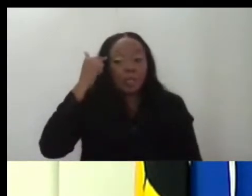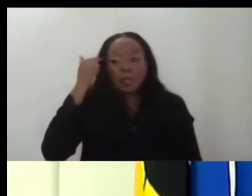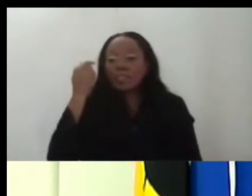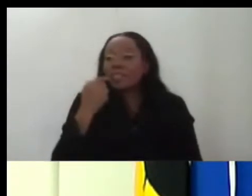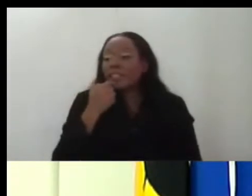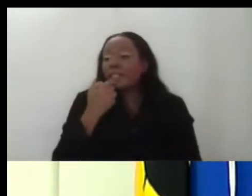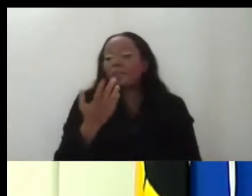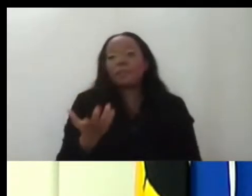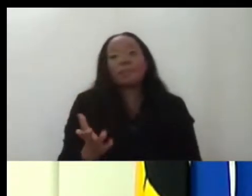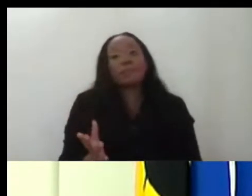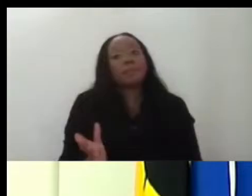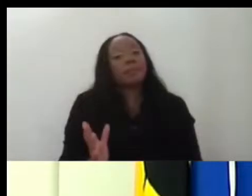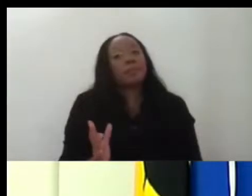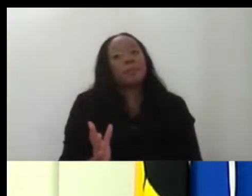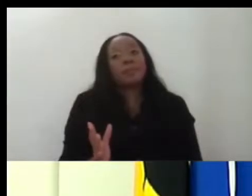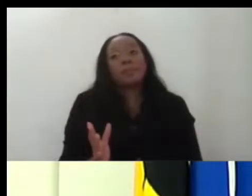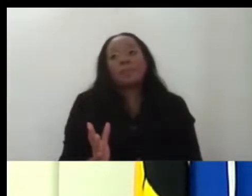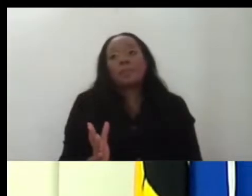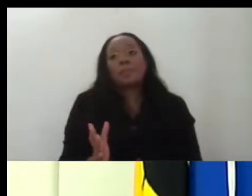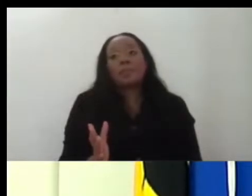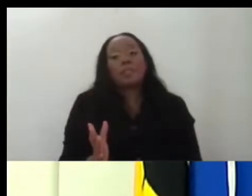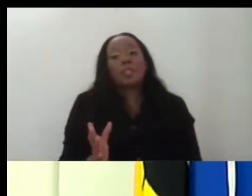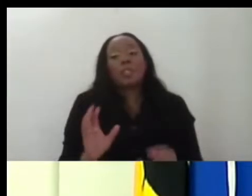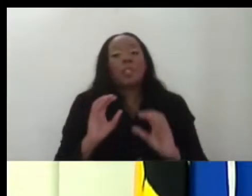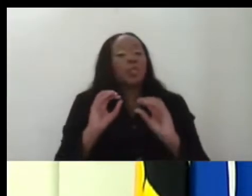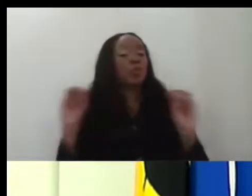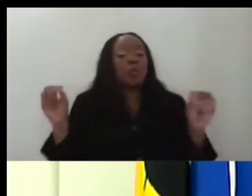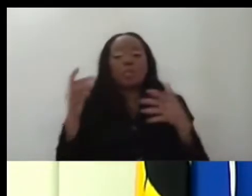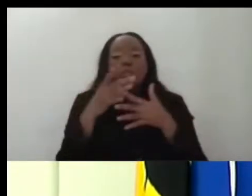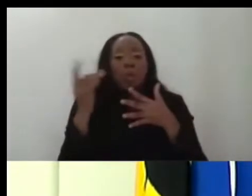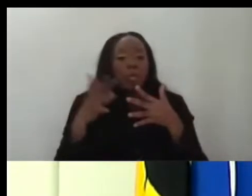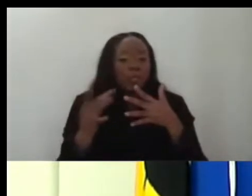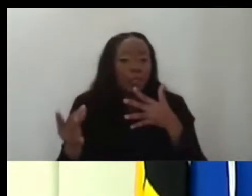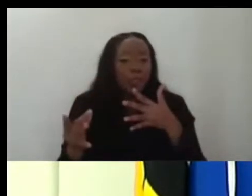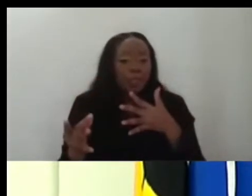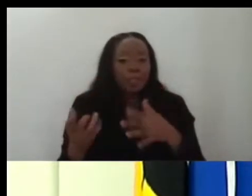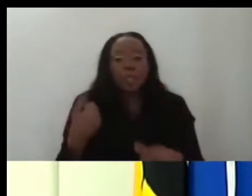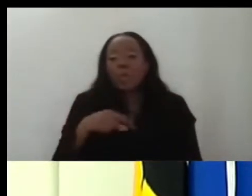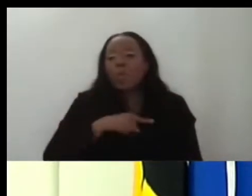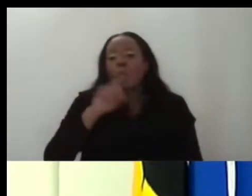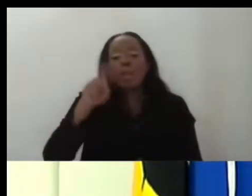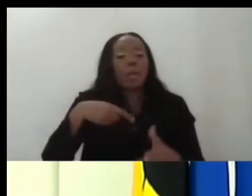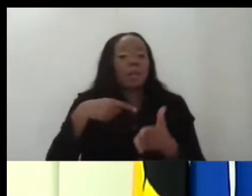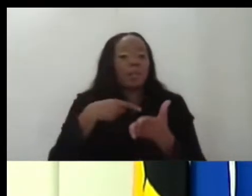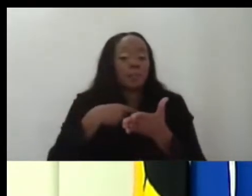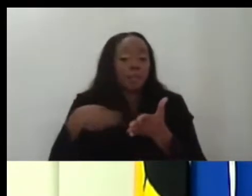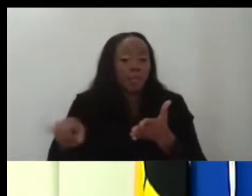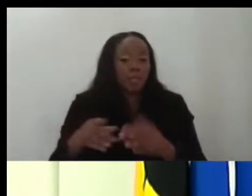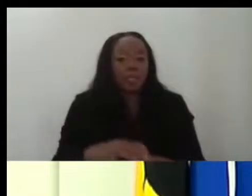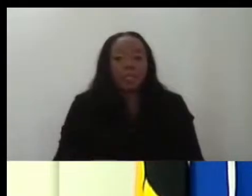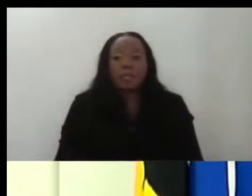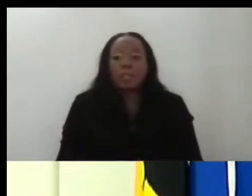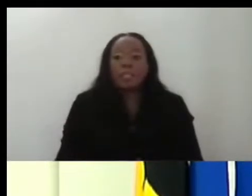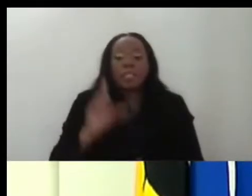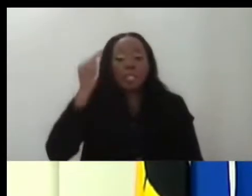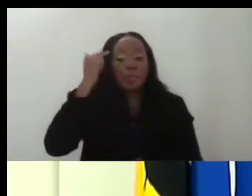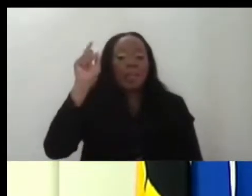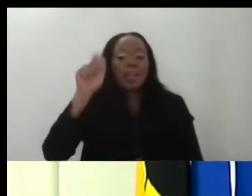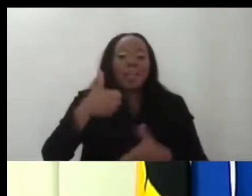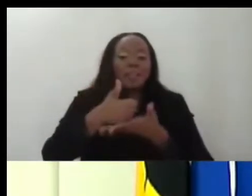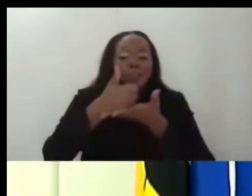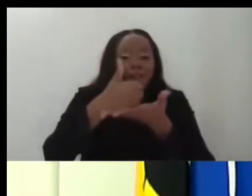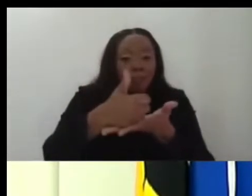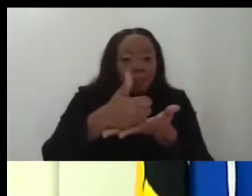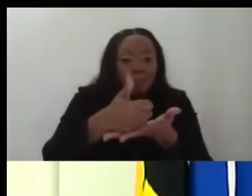not expected. People were caught by surprise. And the reality is, if the most vulnerable are affected, then the government has to step in